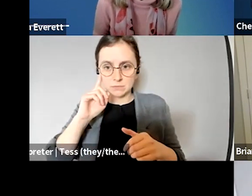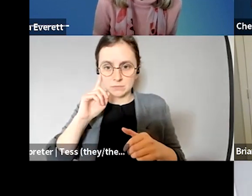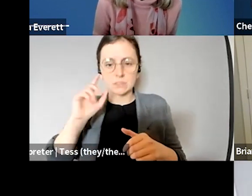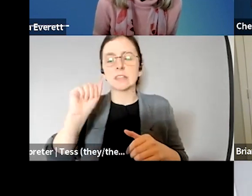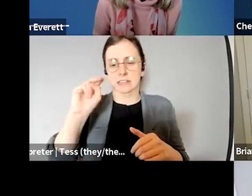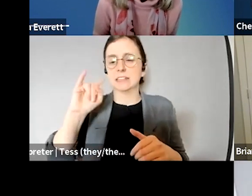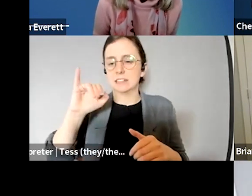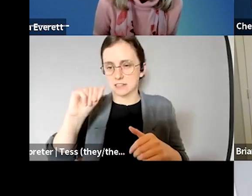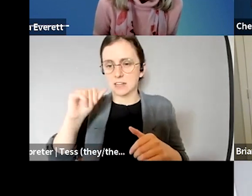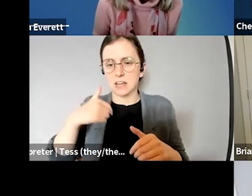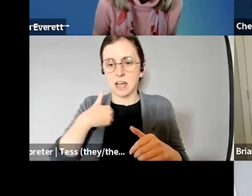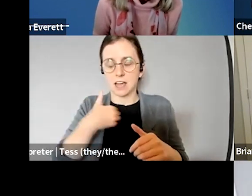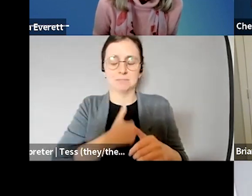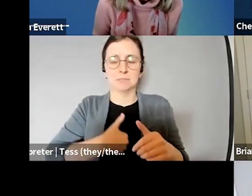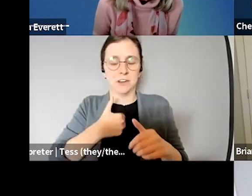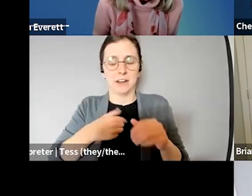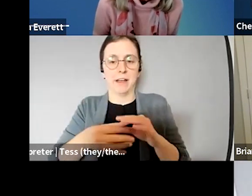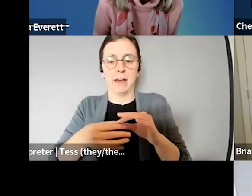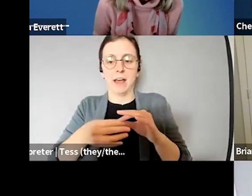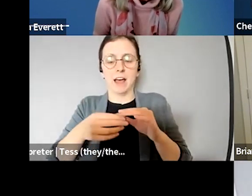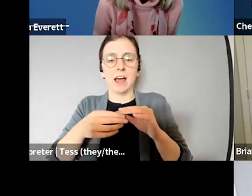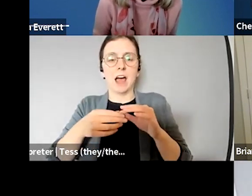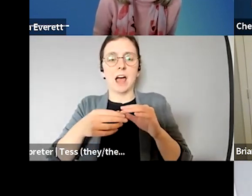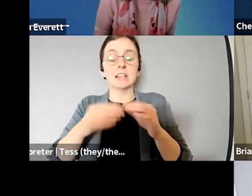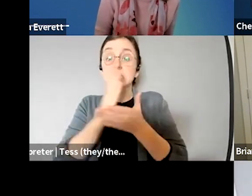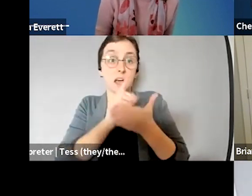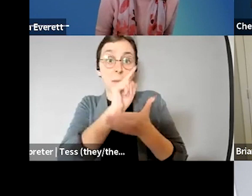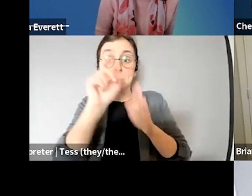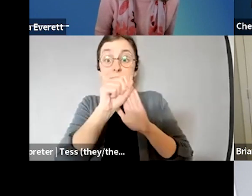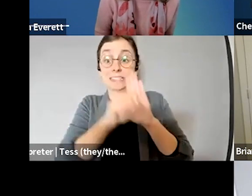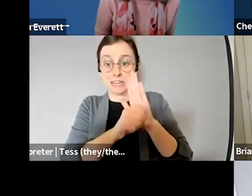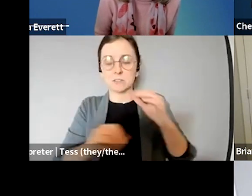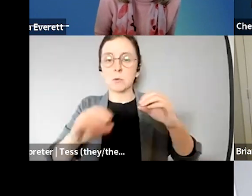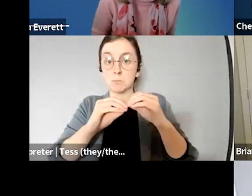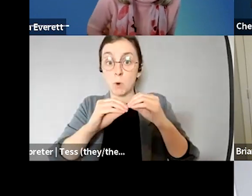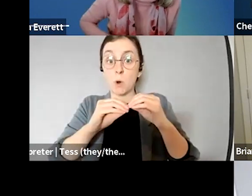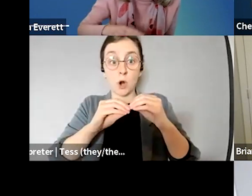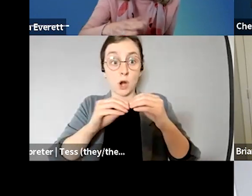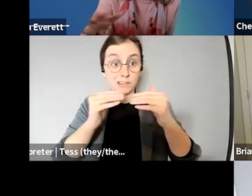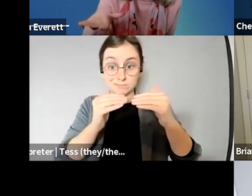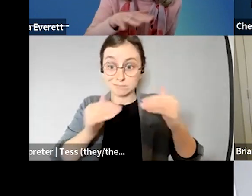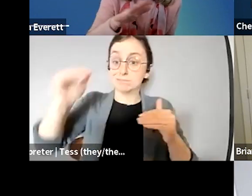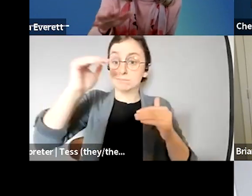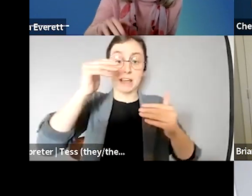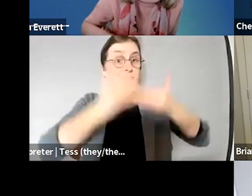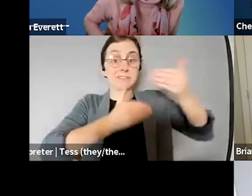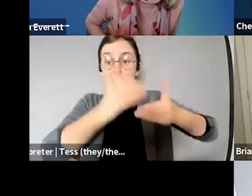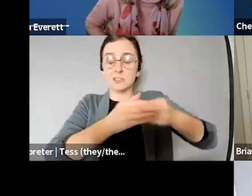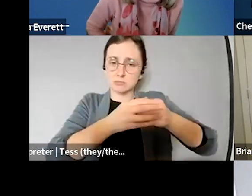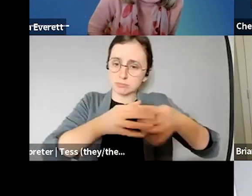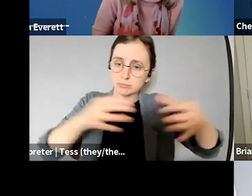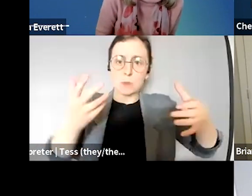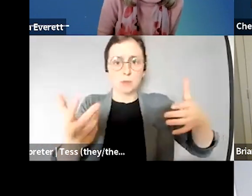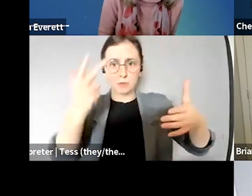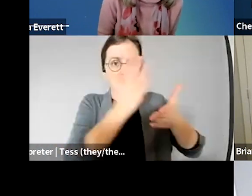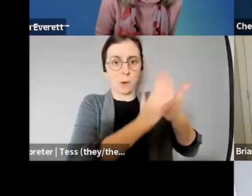do what I started to say, I apologize. Some states are more advanced in their, conceptualization and building out of those three components. And in